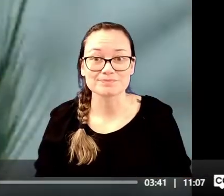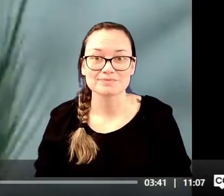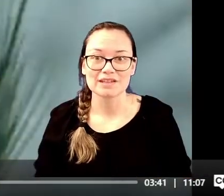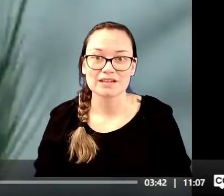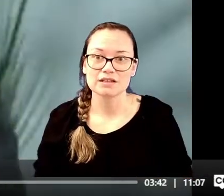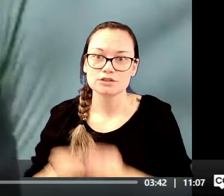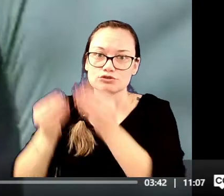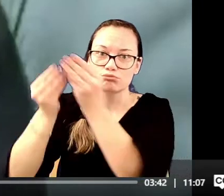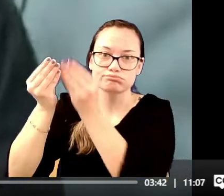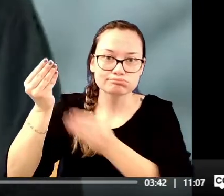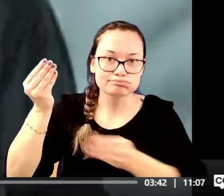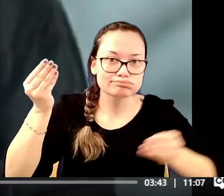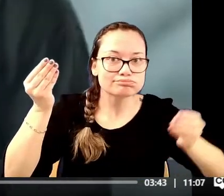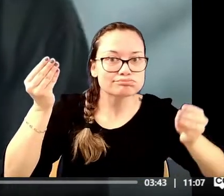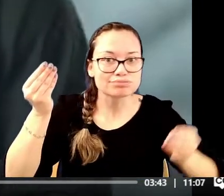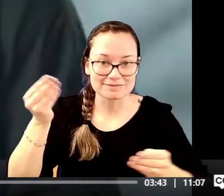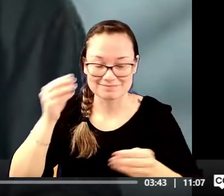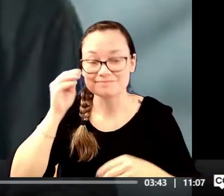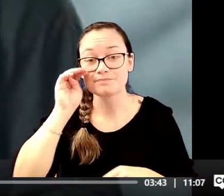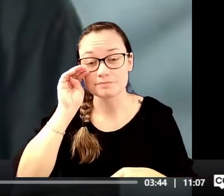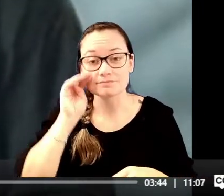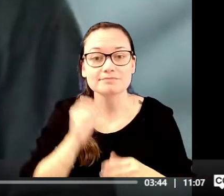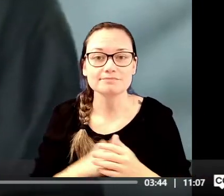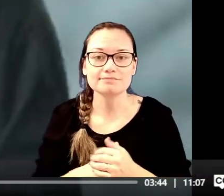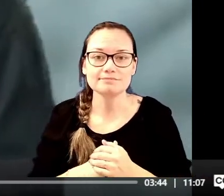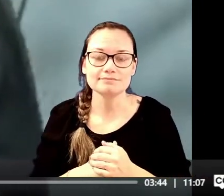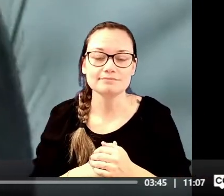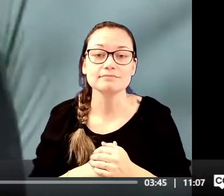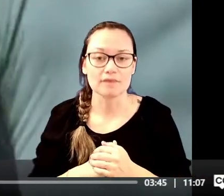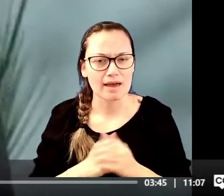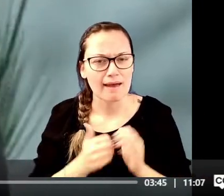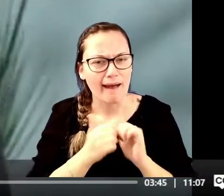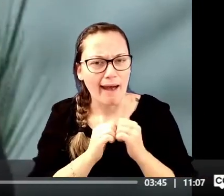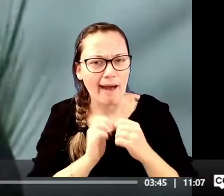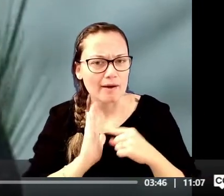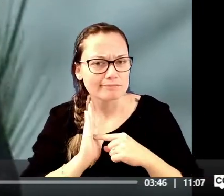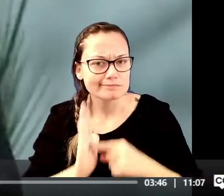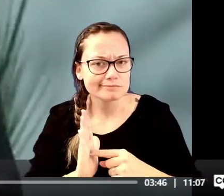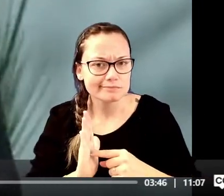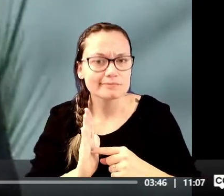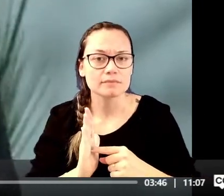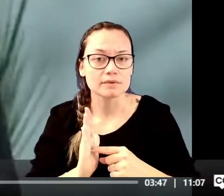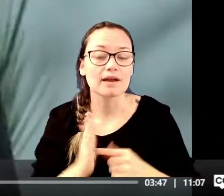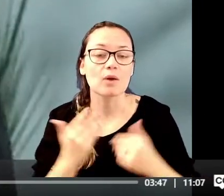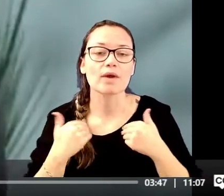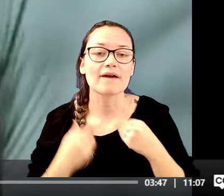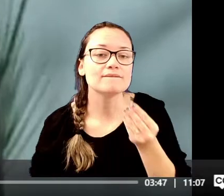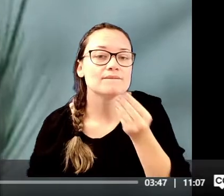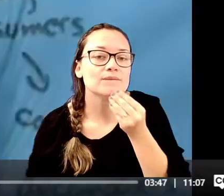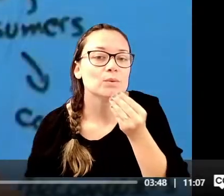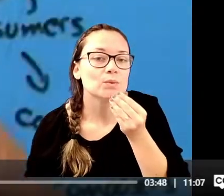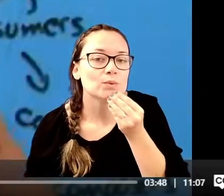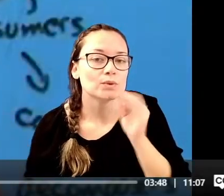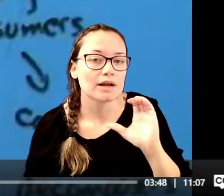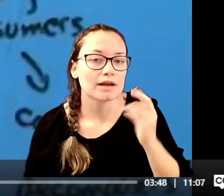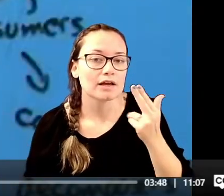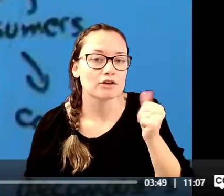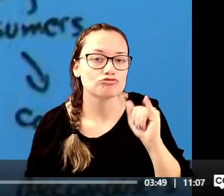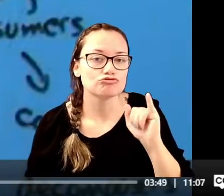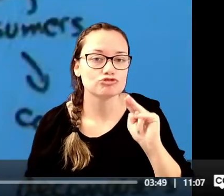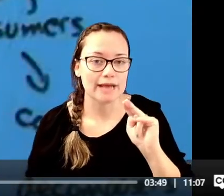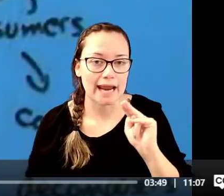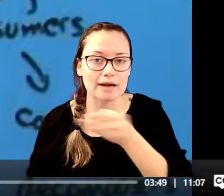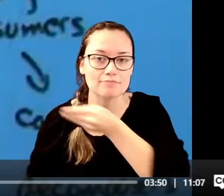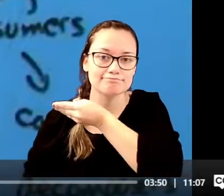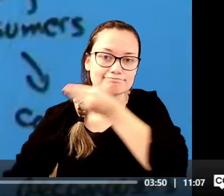a one-way direction. And a lot of times, the way we represent this is what we call a food chain. Right? So I could, I have the